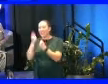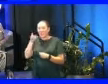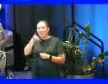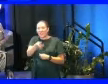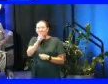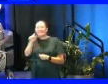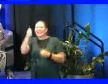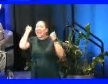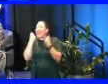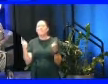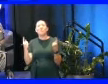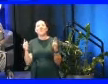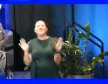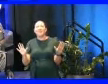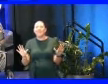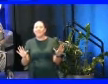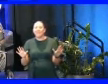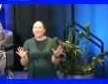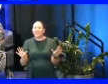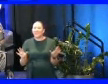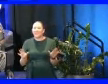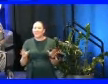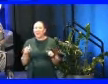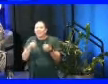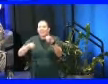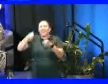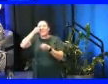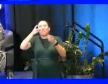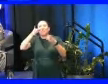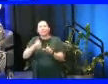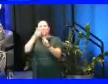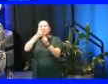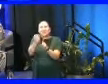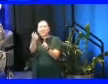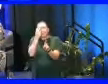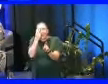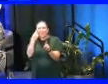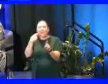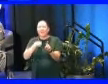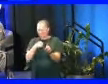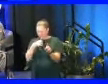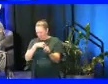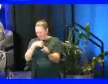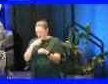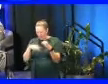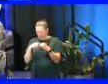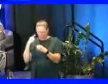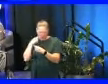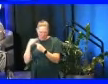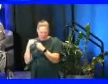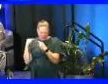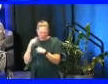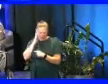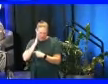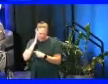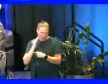disabled, everyone. And even the director was blind. And I said, I'm in here complaining about my neck and these people.